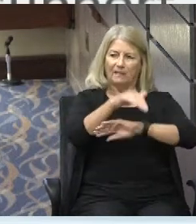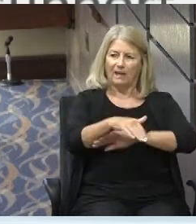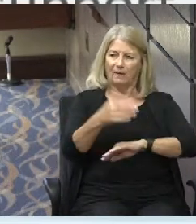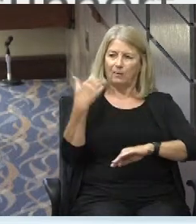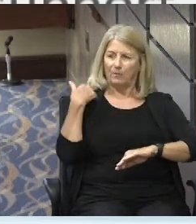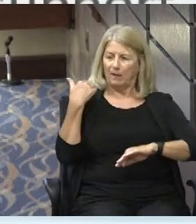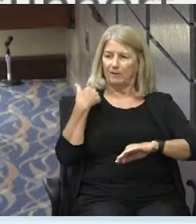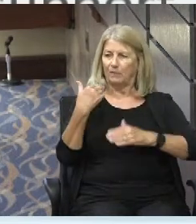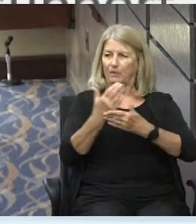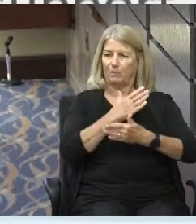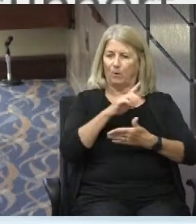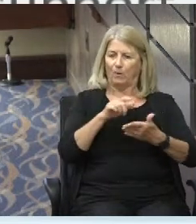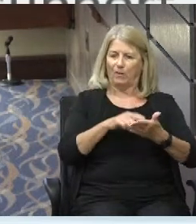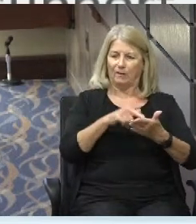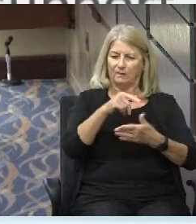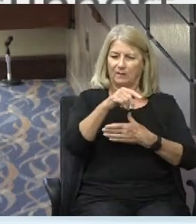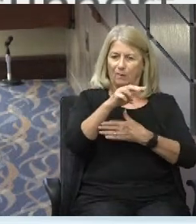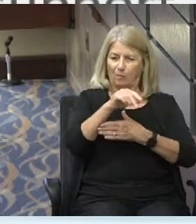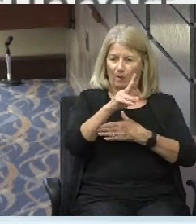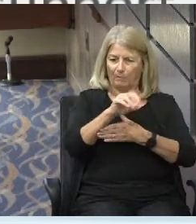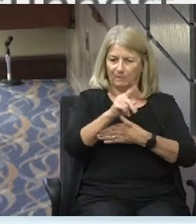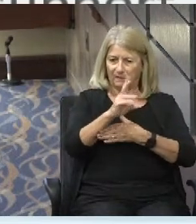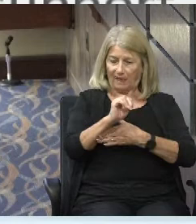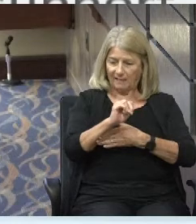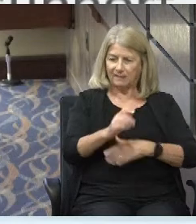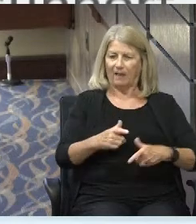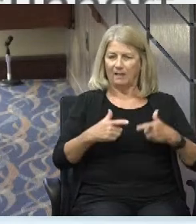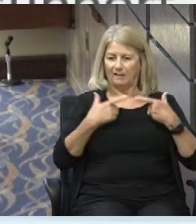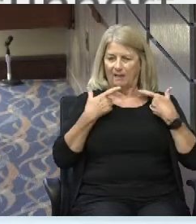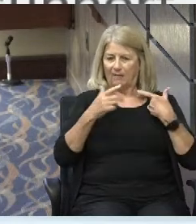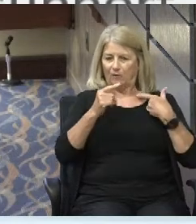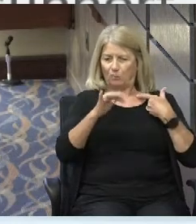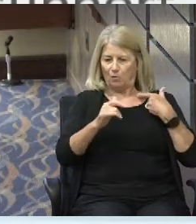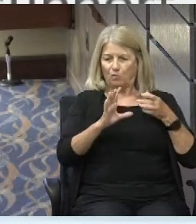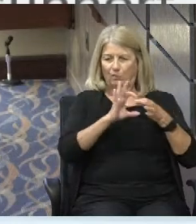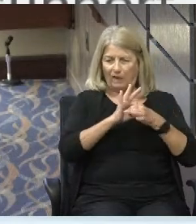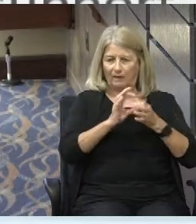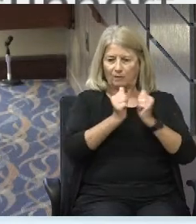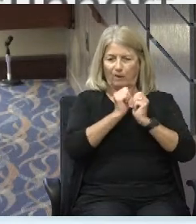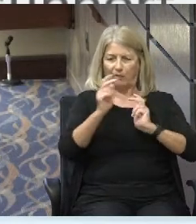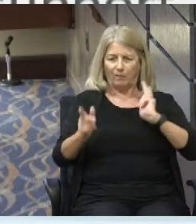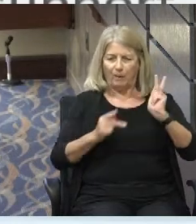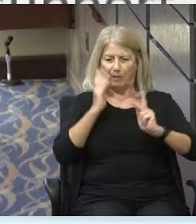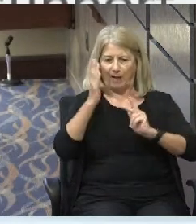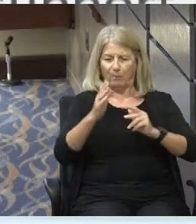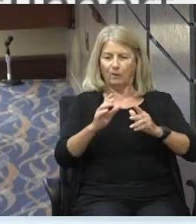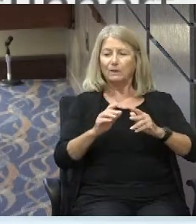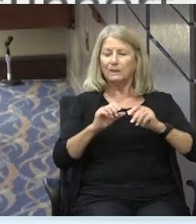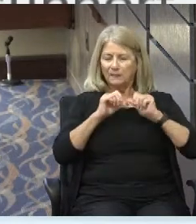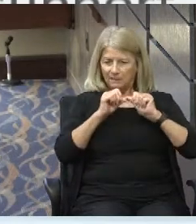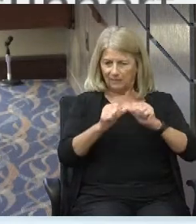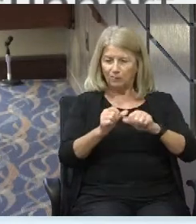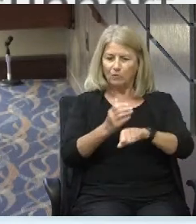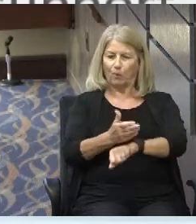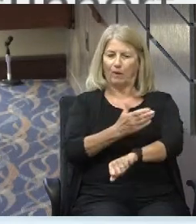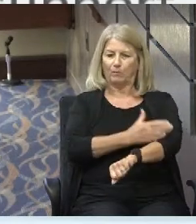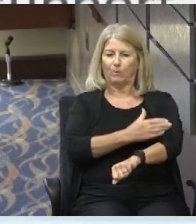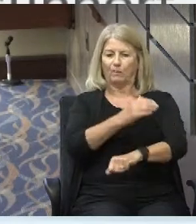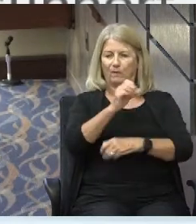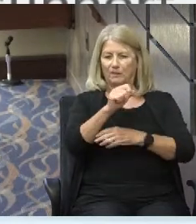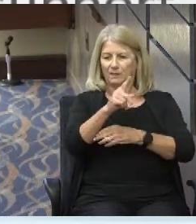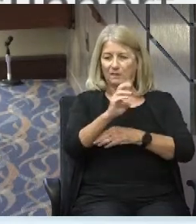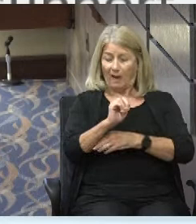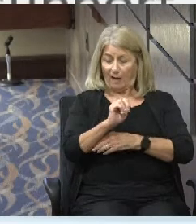before, this website is a living tool for us to connect with our residents. We'll continue to fine tune and improve the site. And again, we encourage feedback